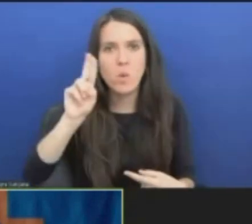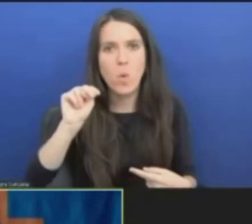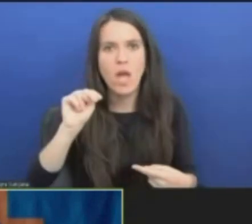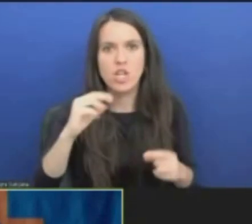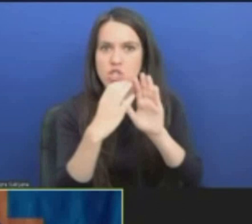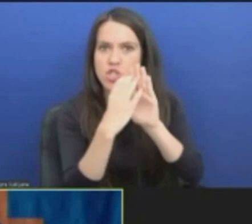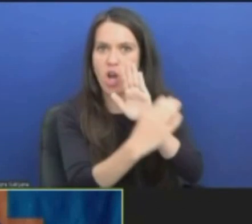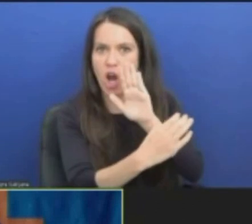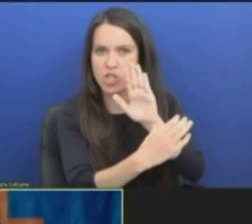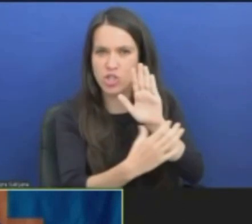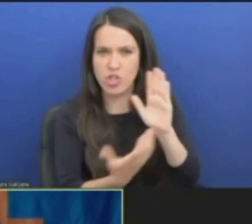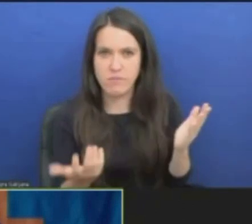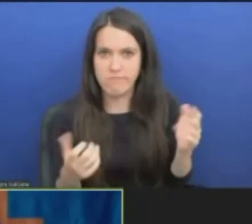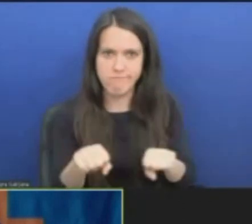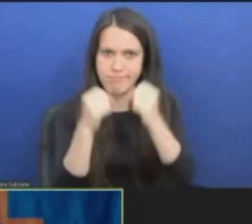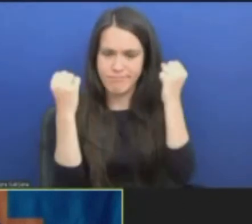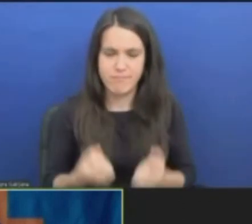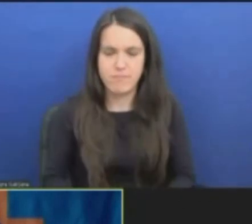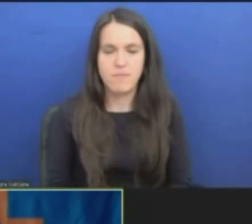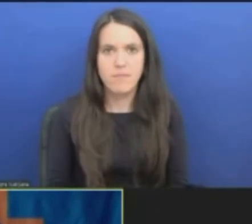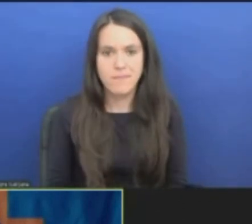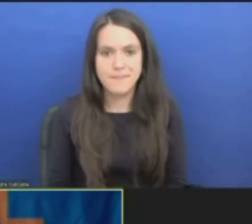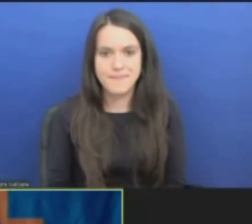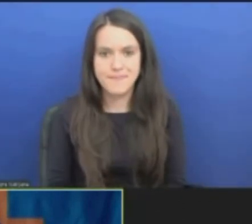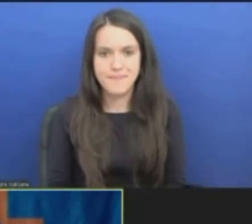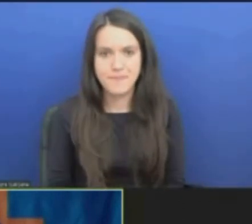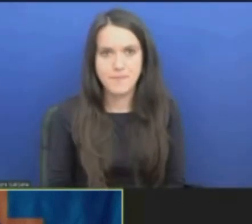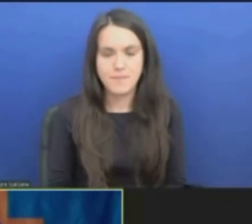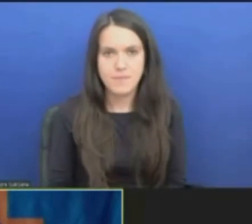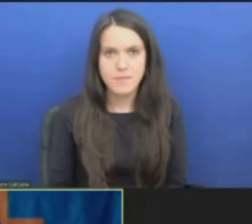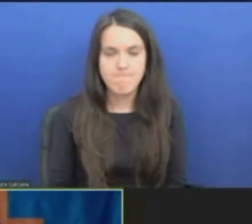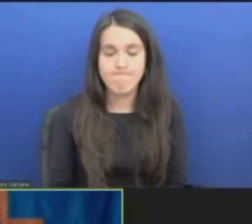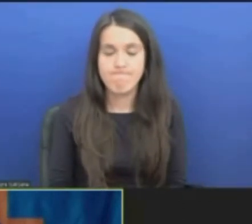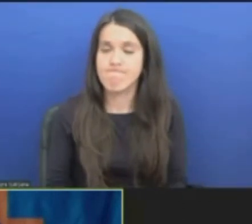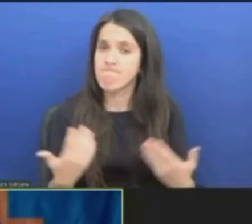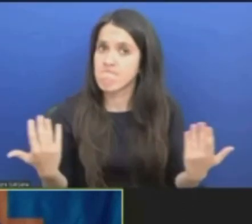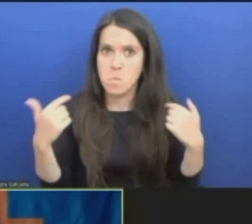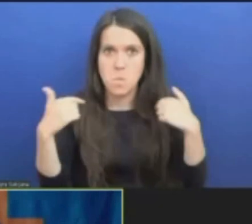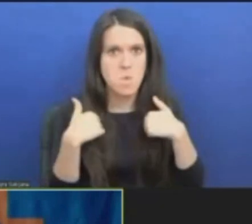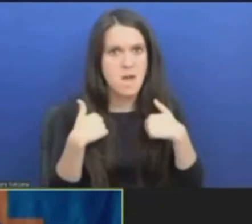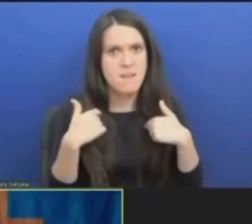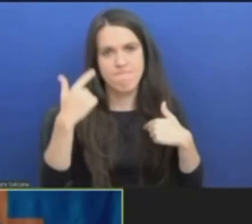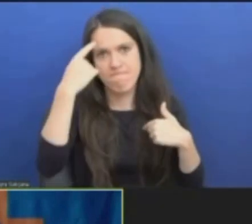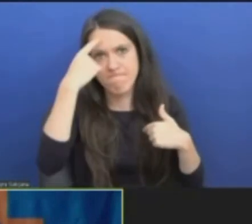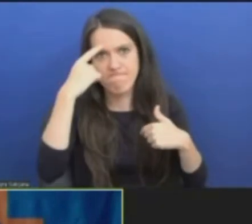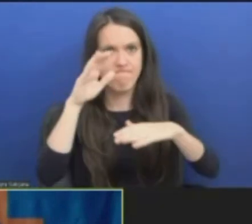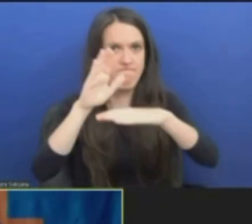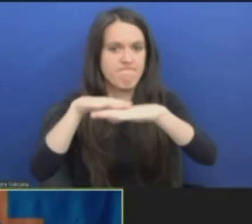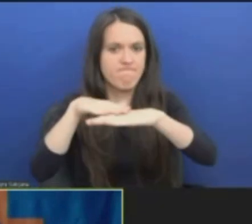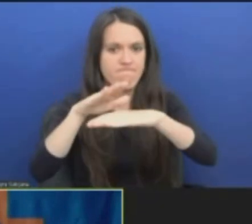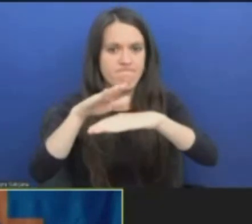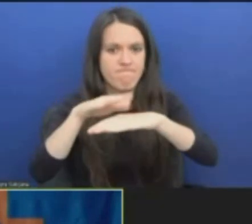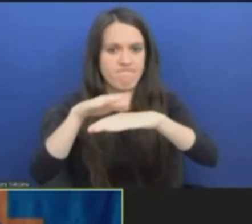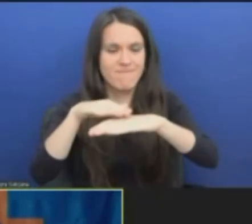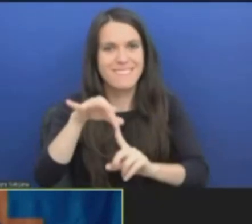also take place. In this context, I appeal to Francisco Kalitsai, the